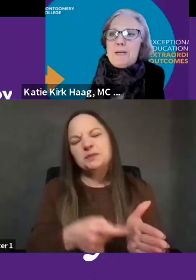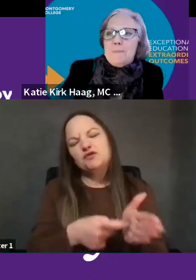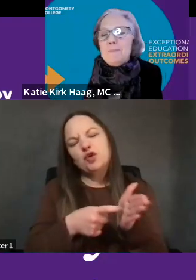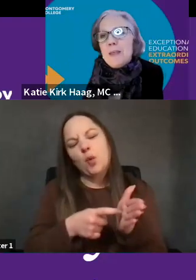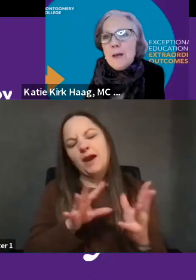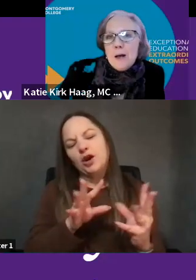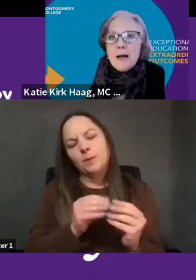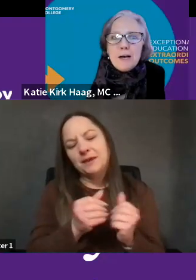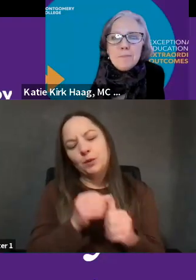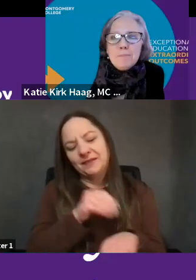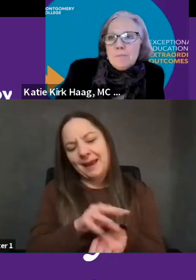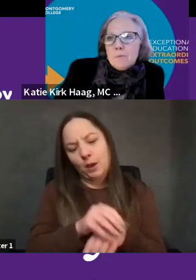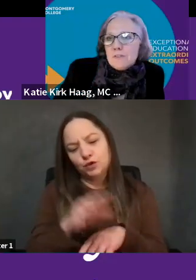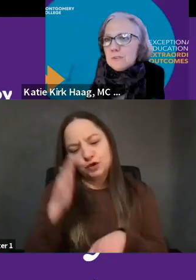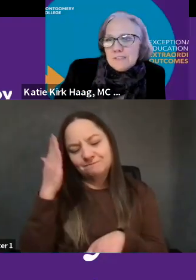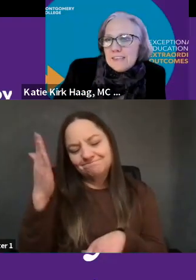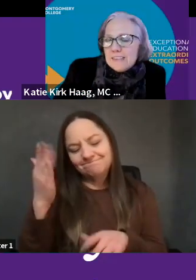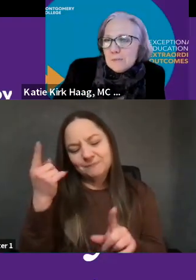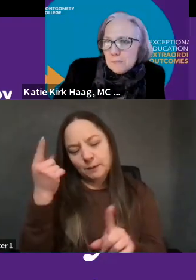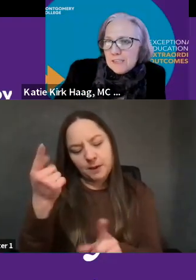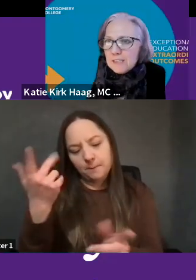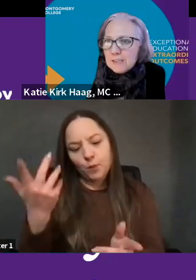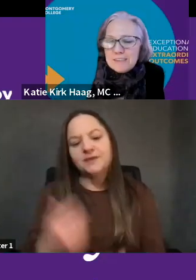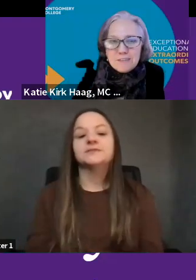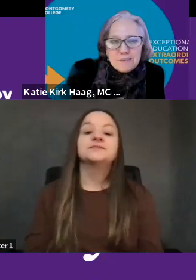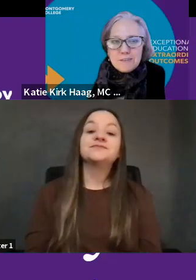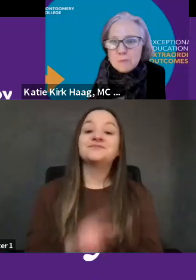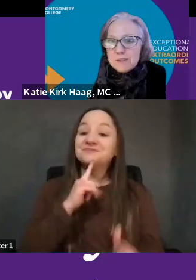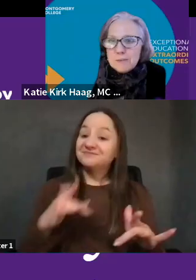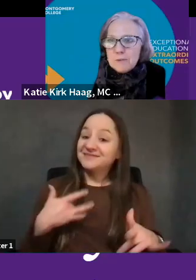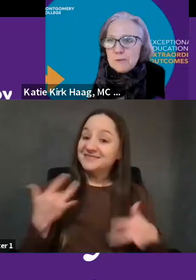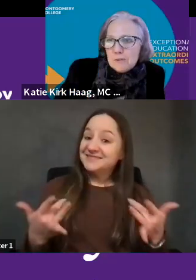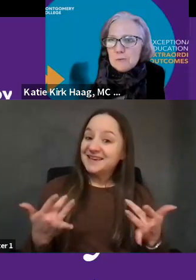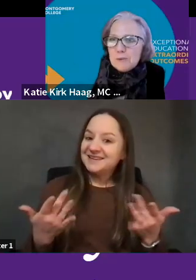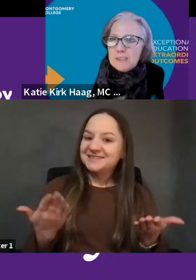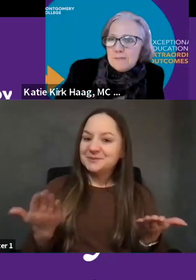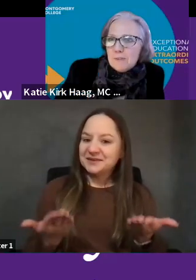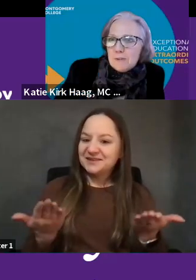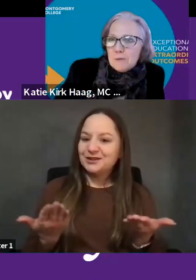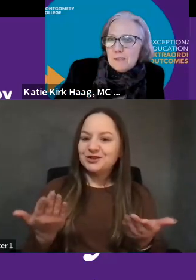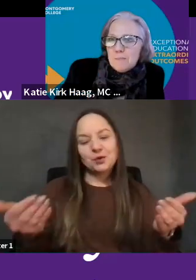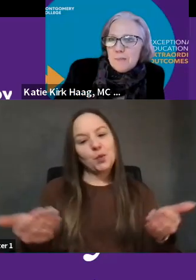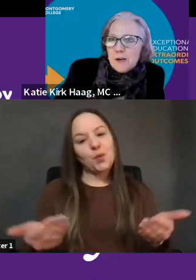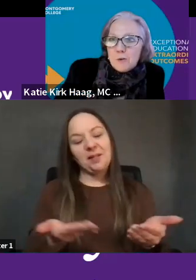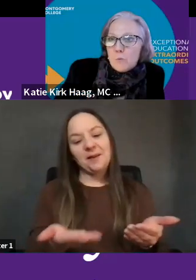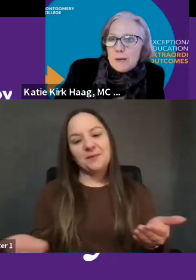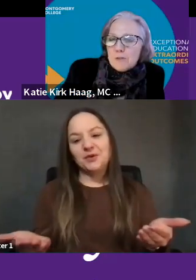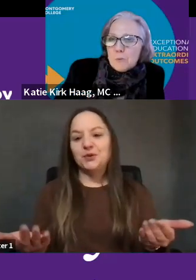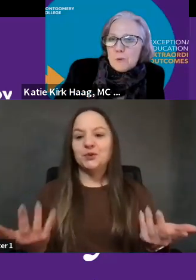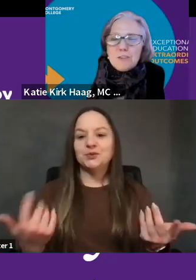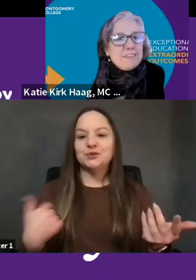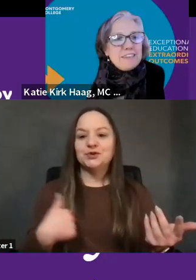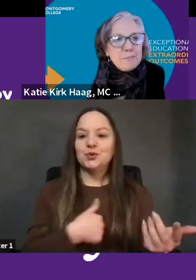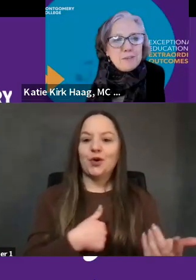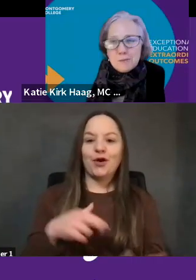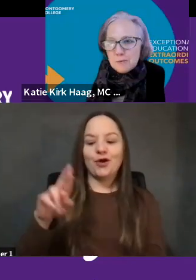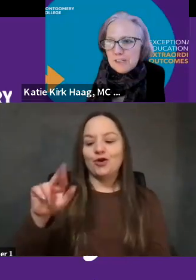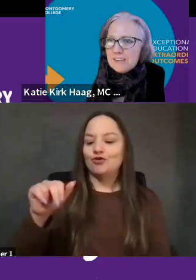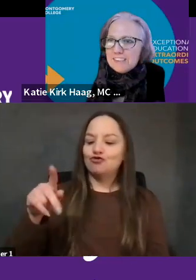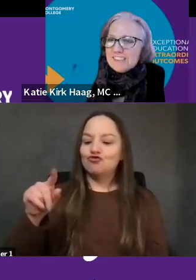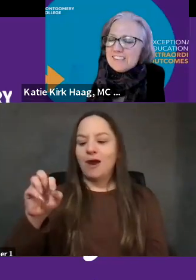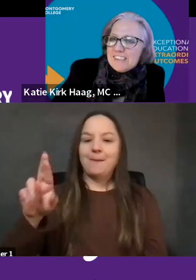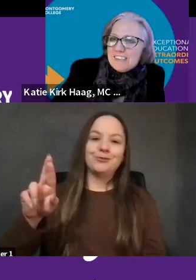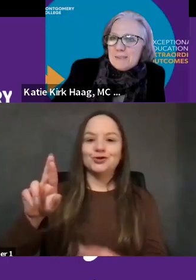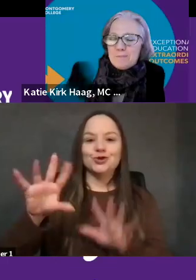point anyway. We're so excited to be here and to welcome you to our Raptor world at